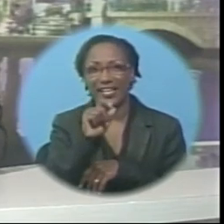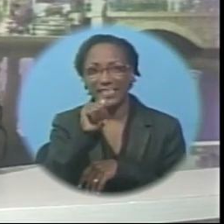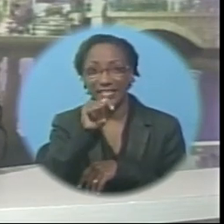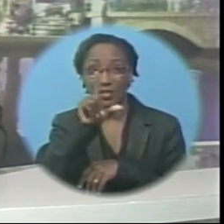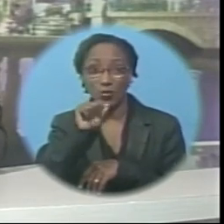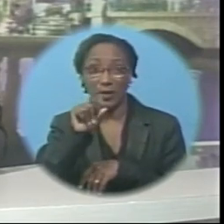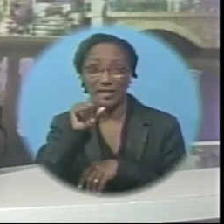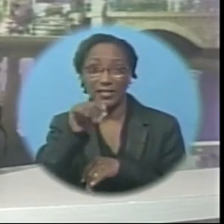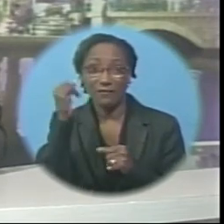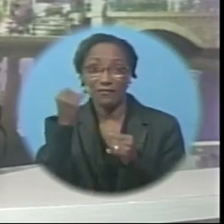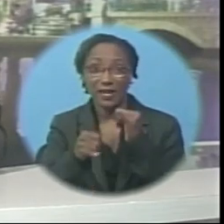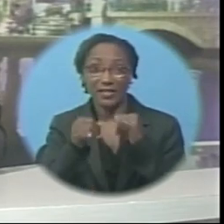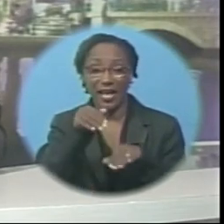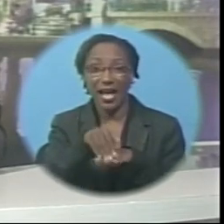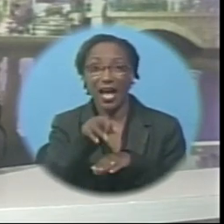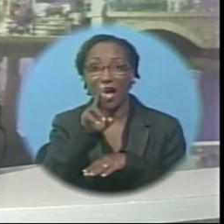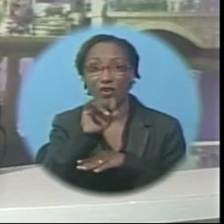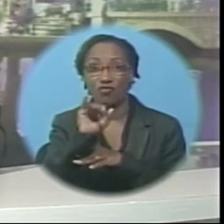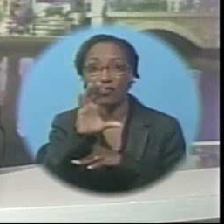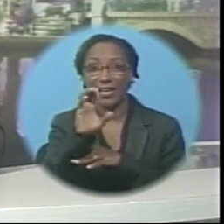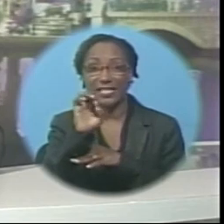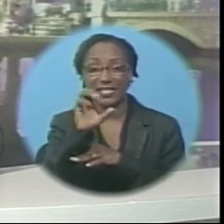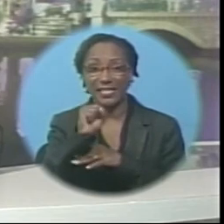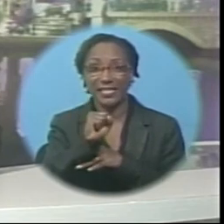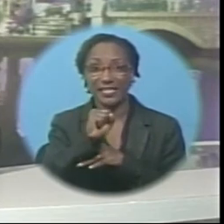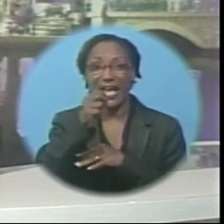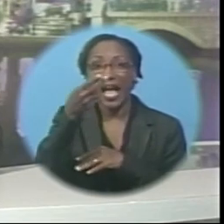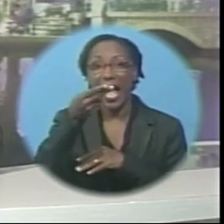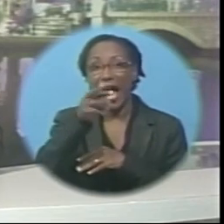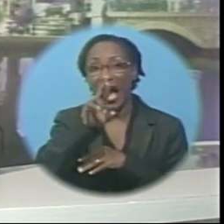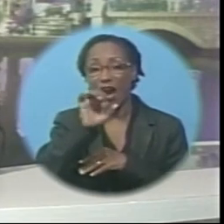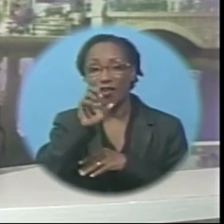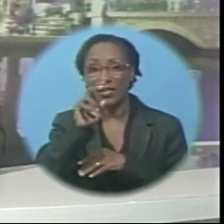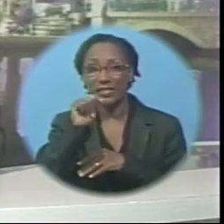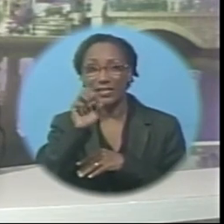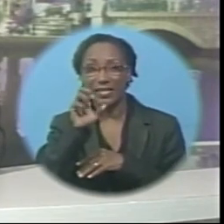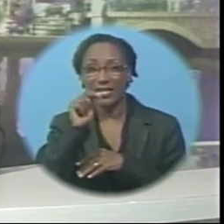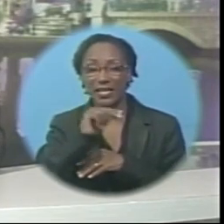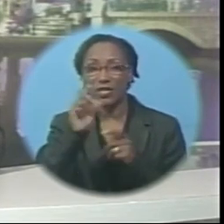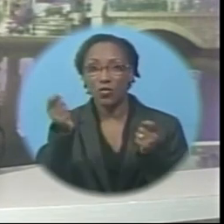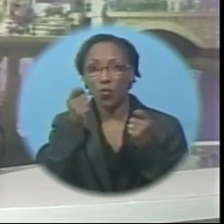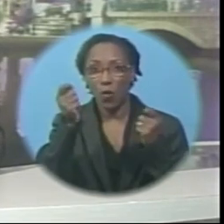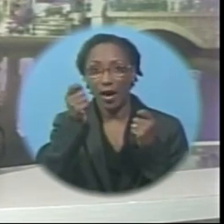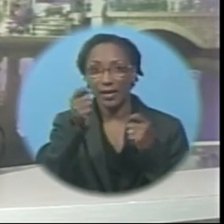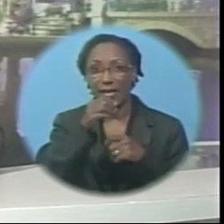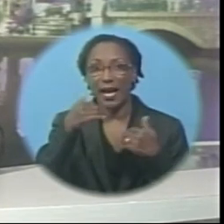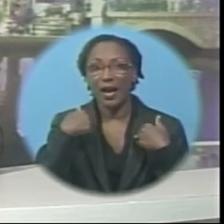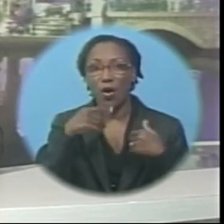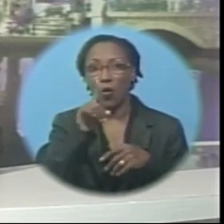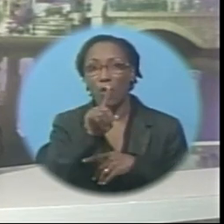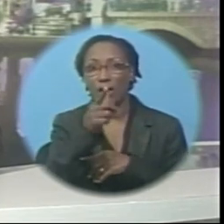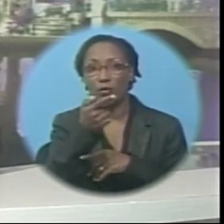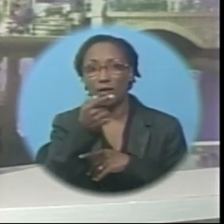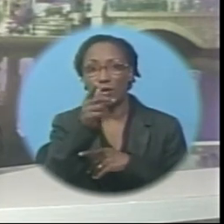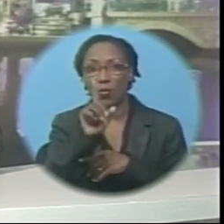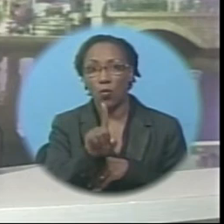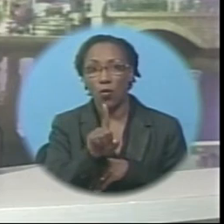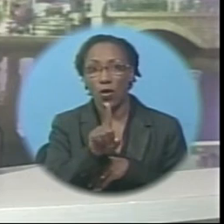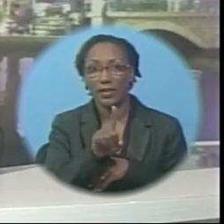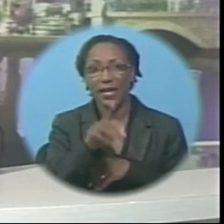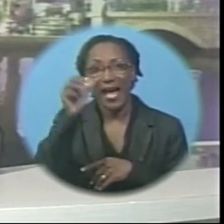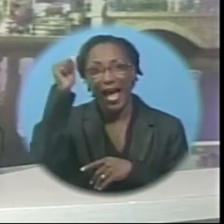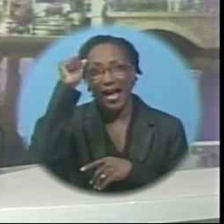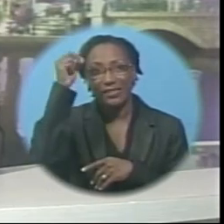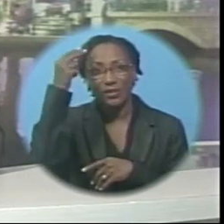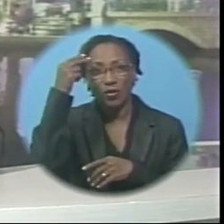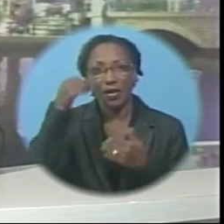was at Rice's. Now, Harrington won the toss and elected to bat and reached 121 for a 6 in their 20 overs. Alcinda Holder top scored with 41.